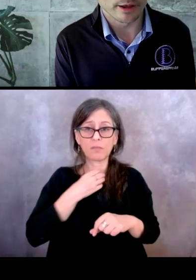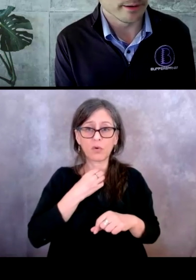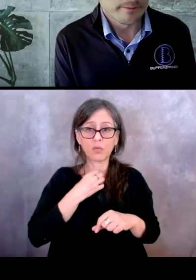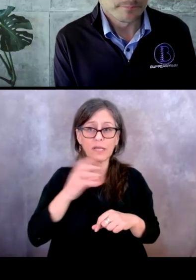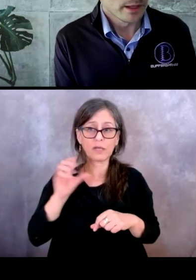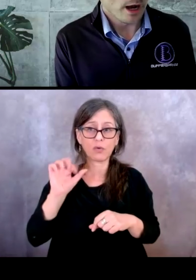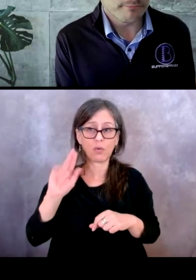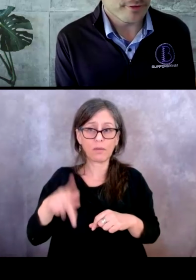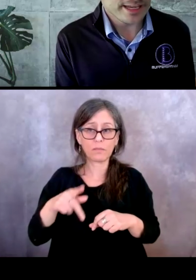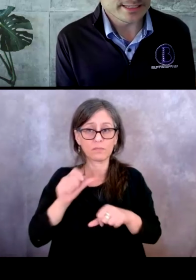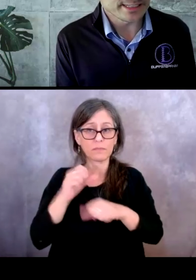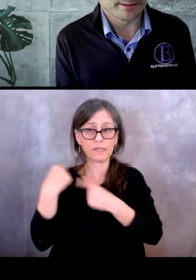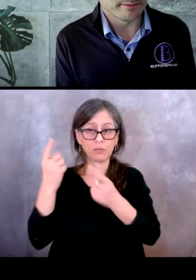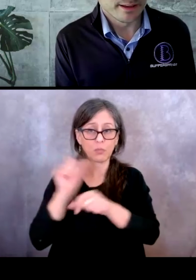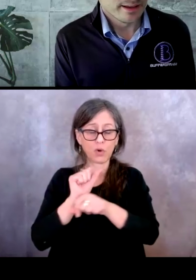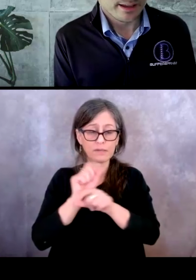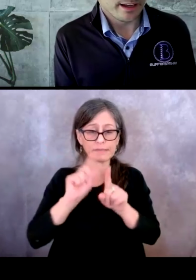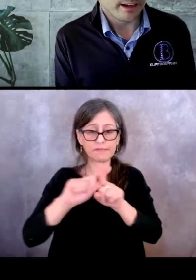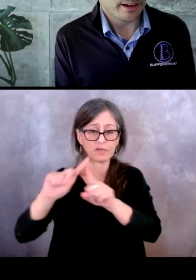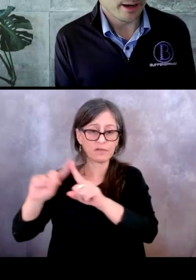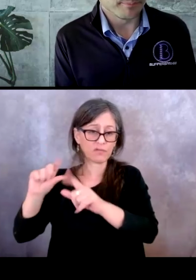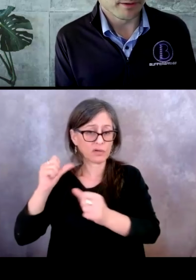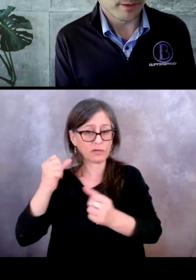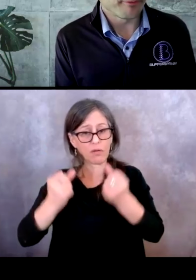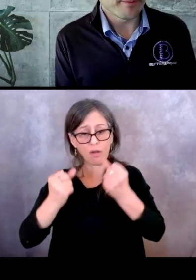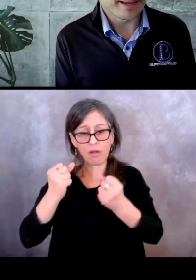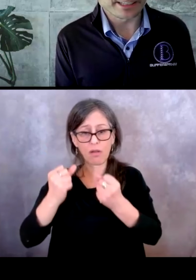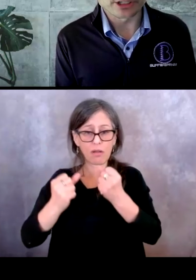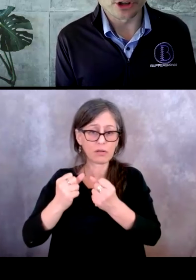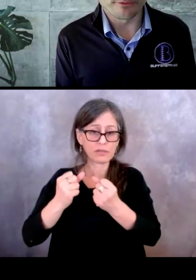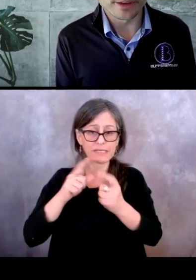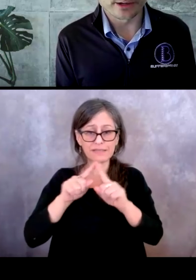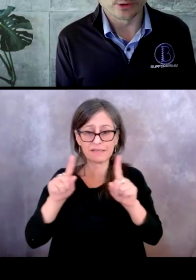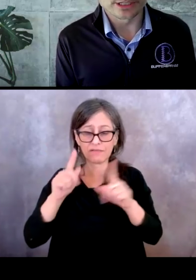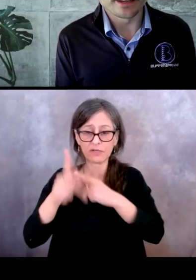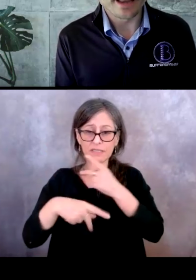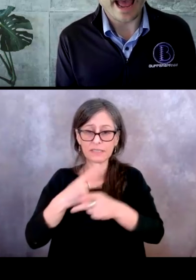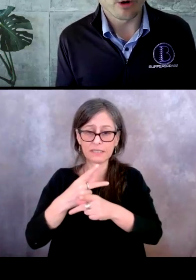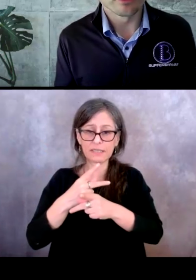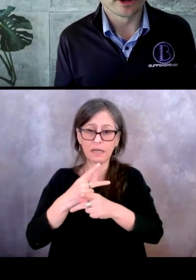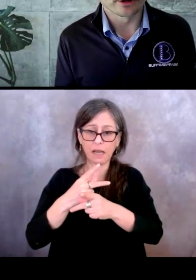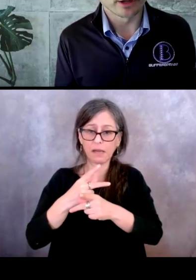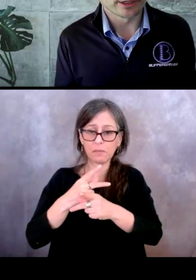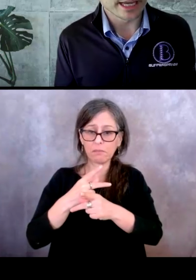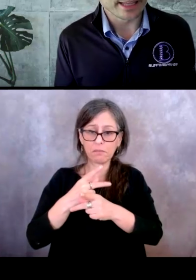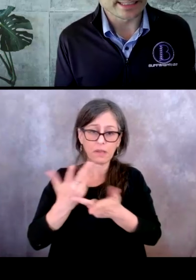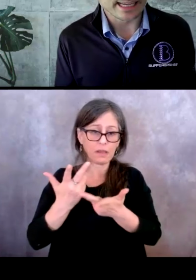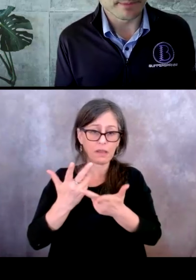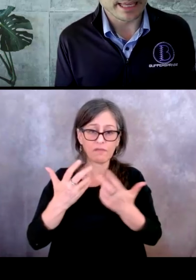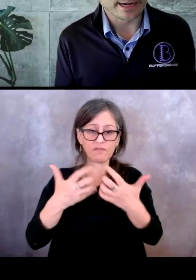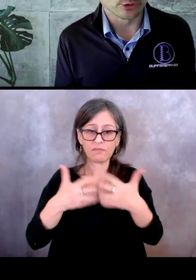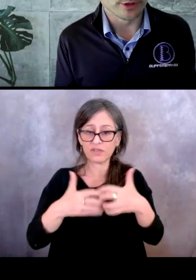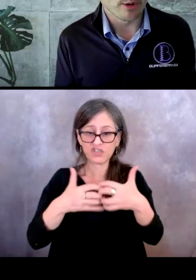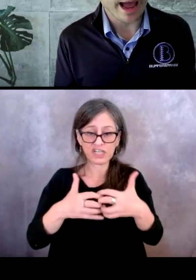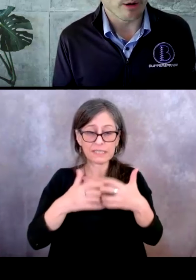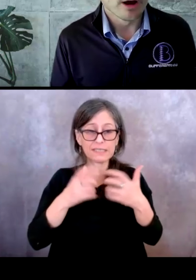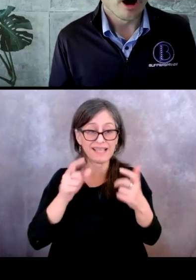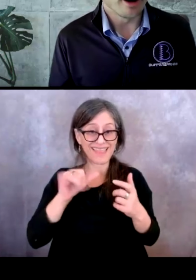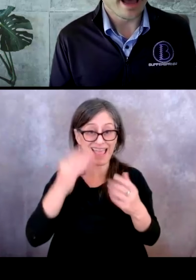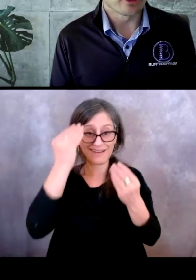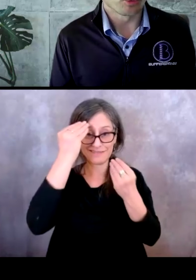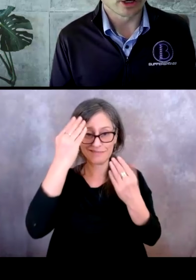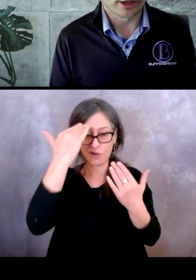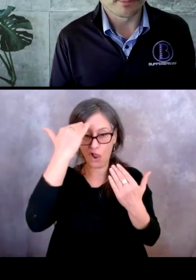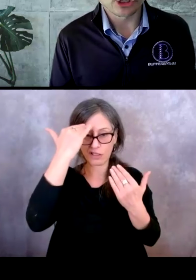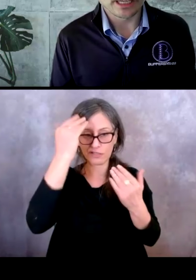working on Humvees and amphibious assault vehicles, and now they're going to take that same mechanical know-how